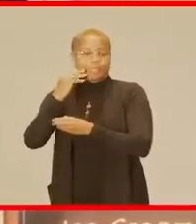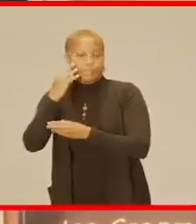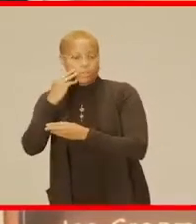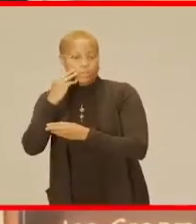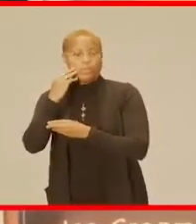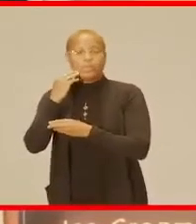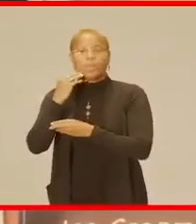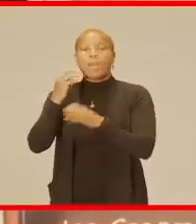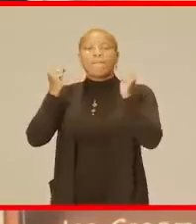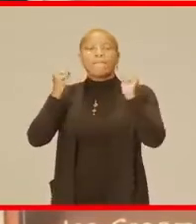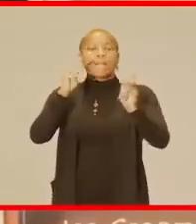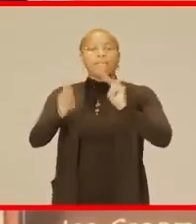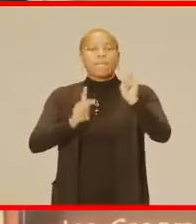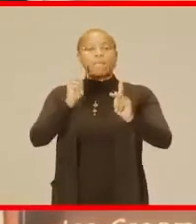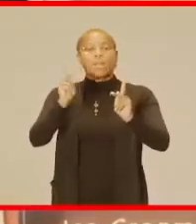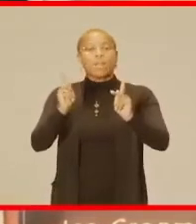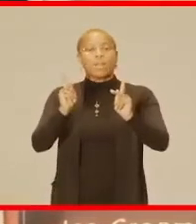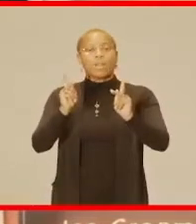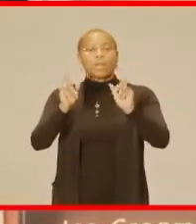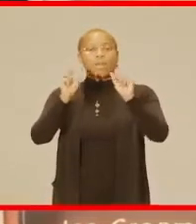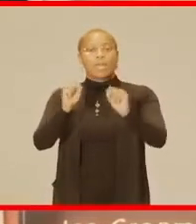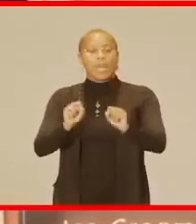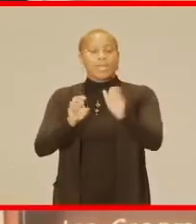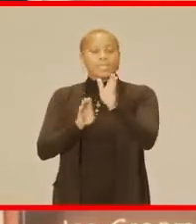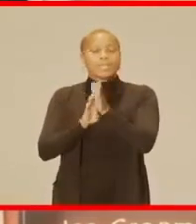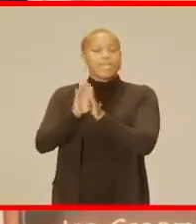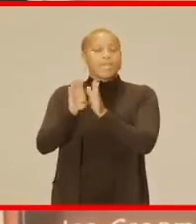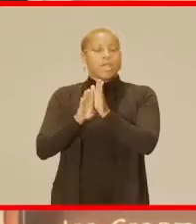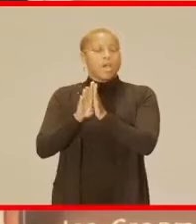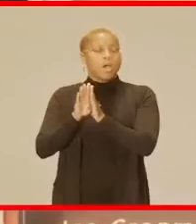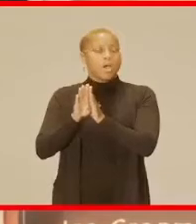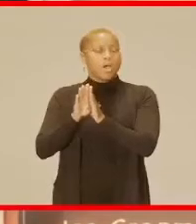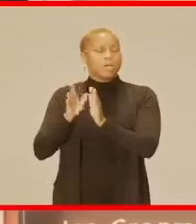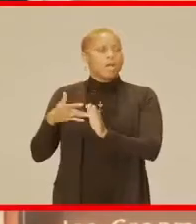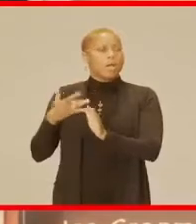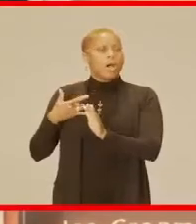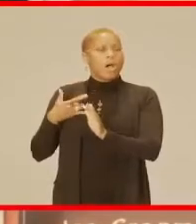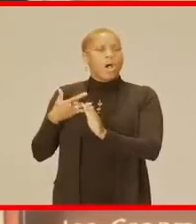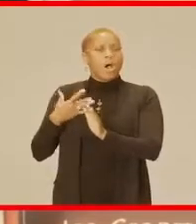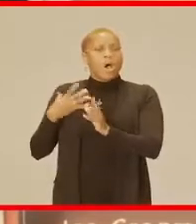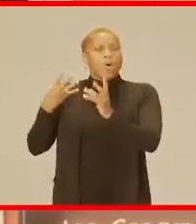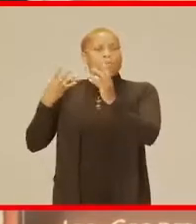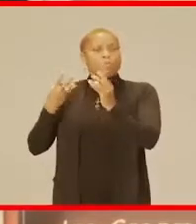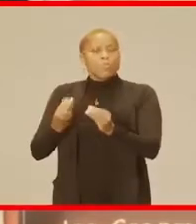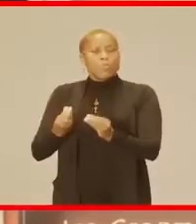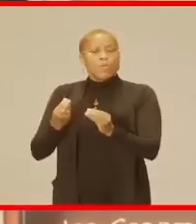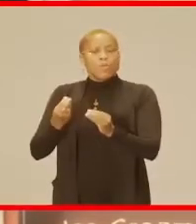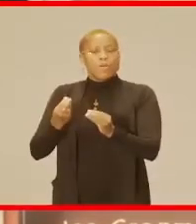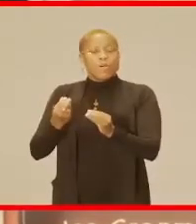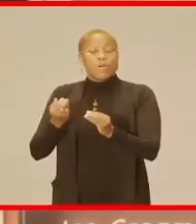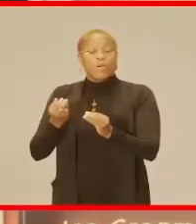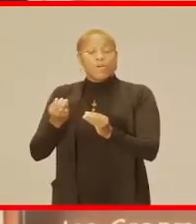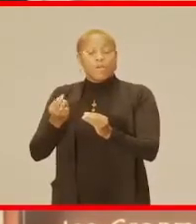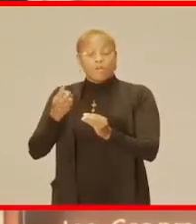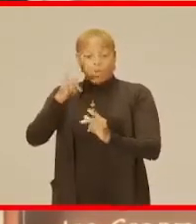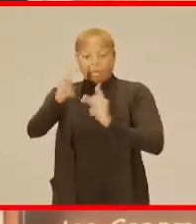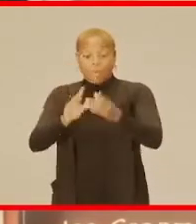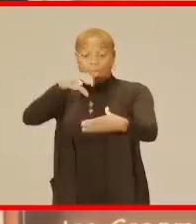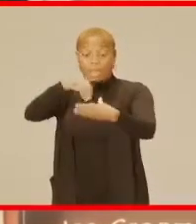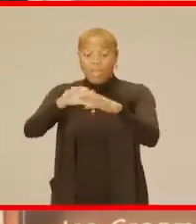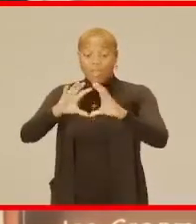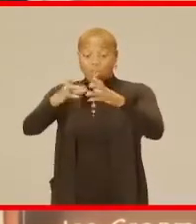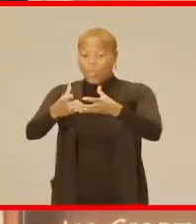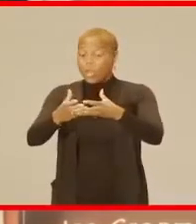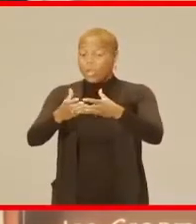many people can develop a sense of compassion for people in those worlds, even if they